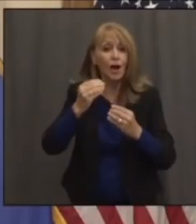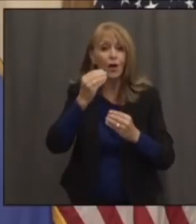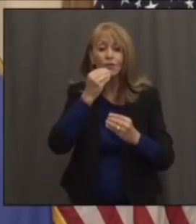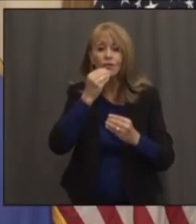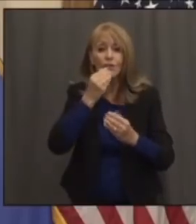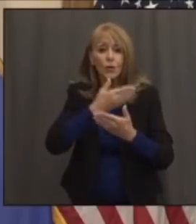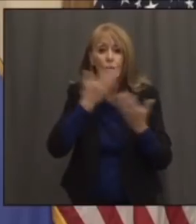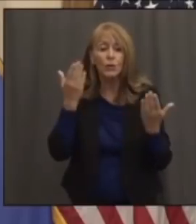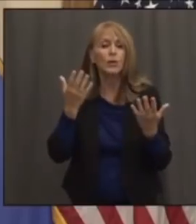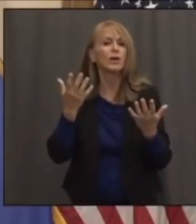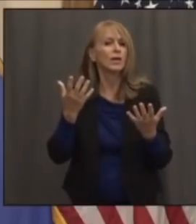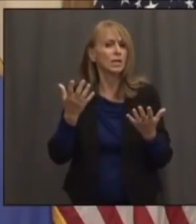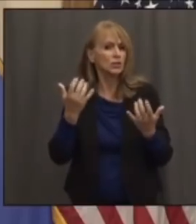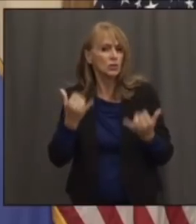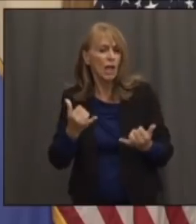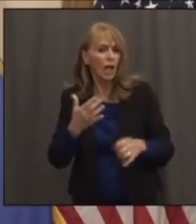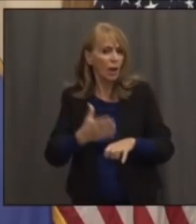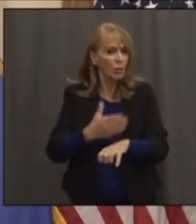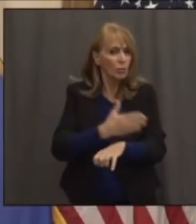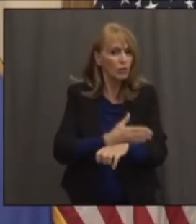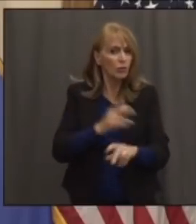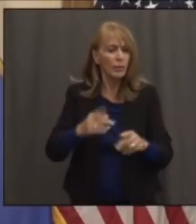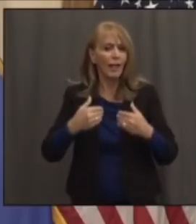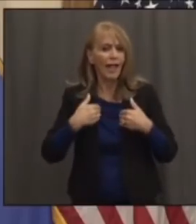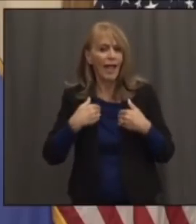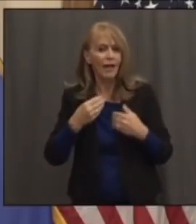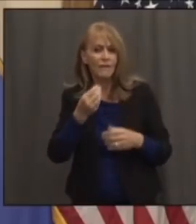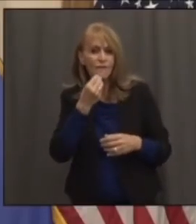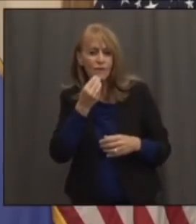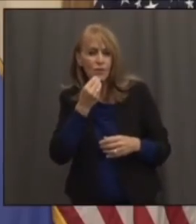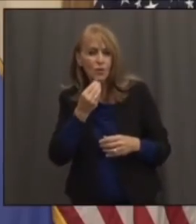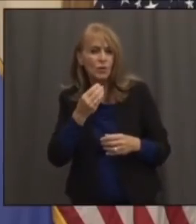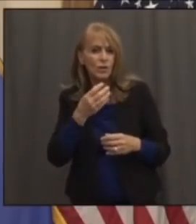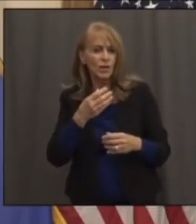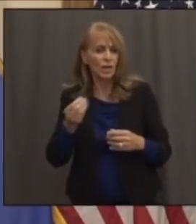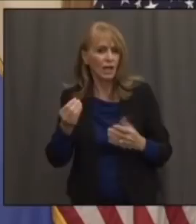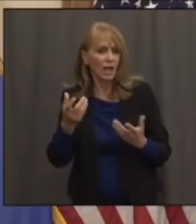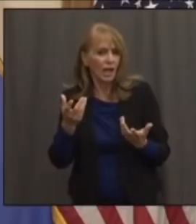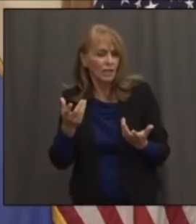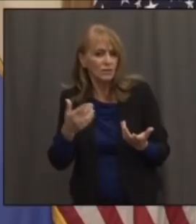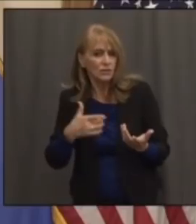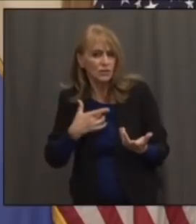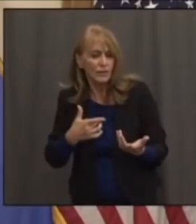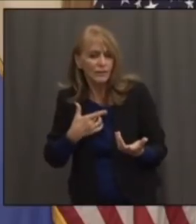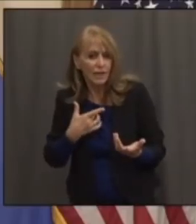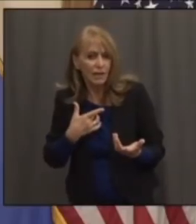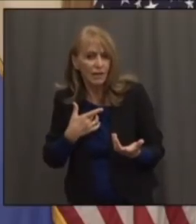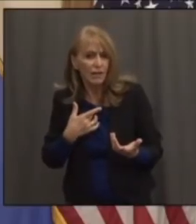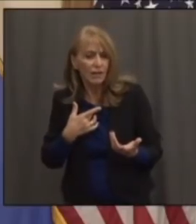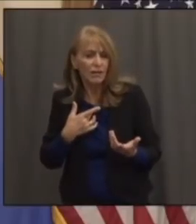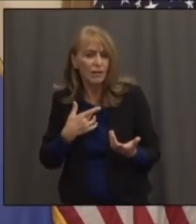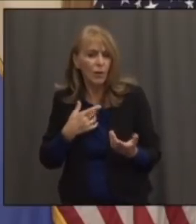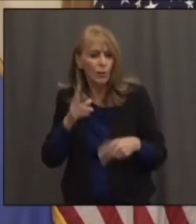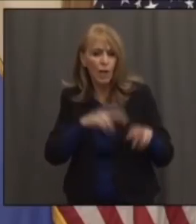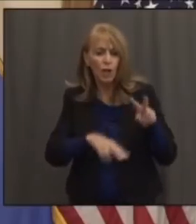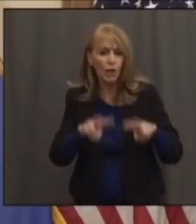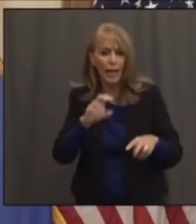What are those numbers like today, and how much of a bellwether is this for the state as we look at the Connecticut